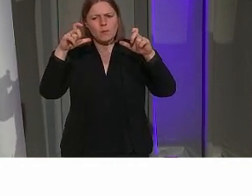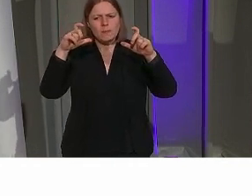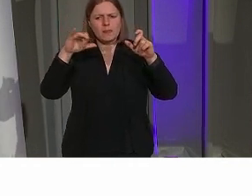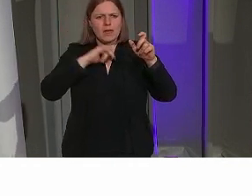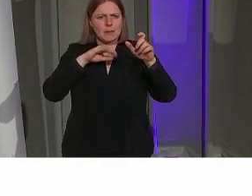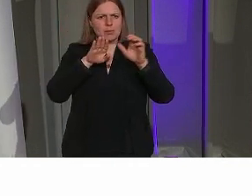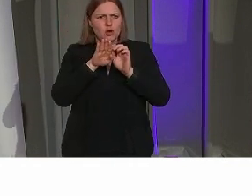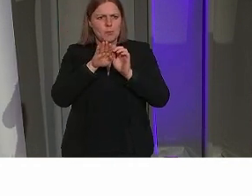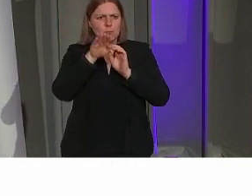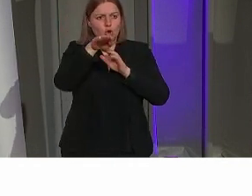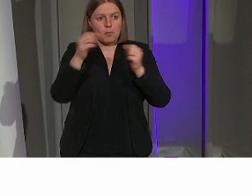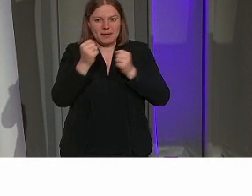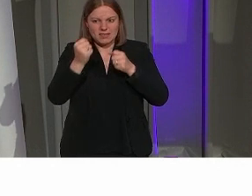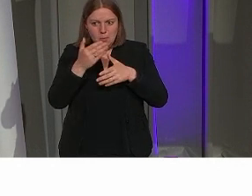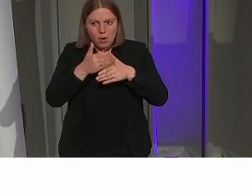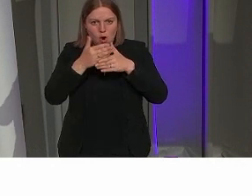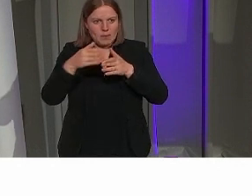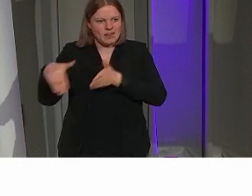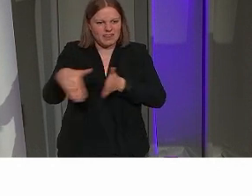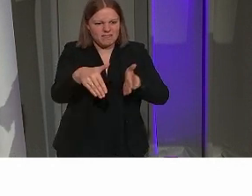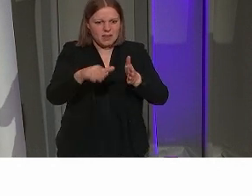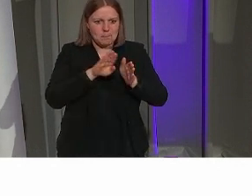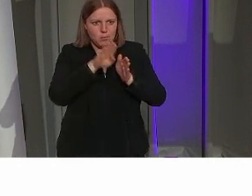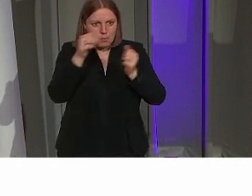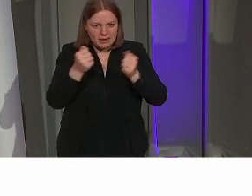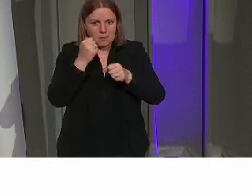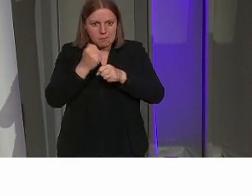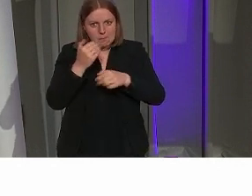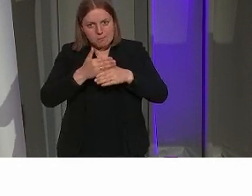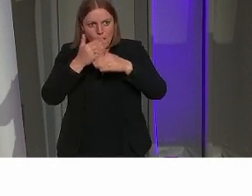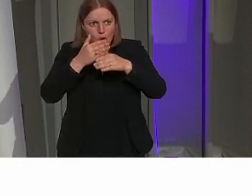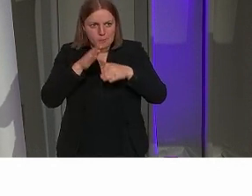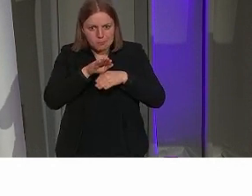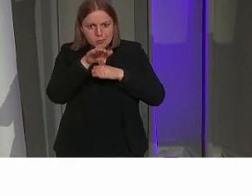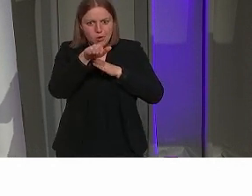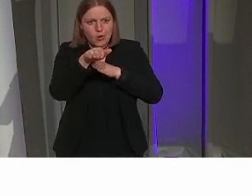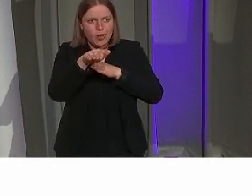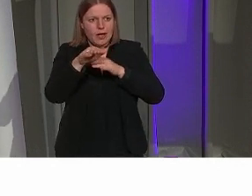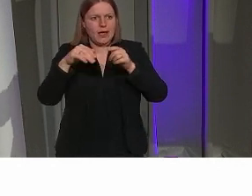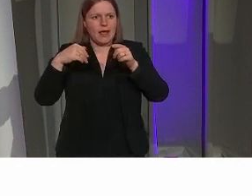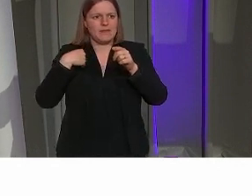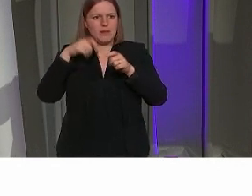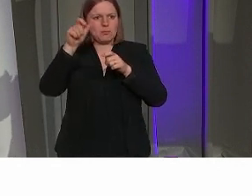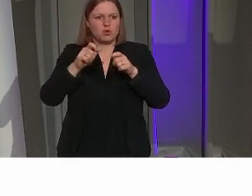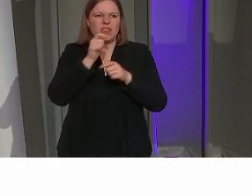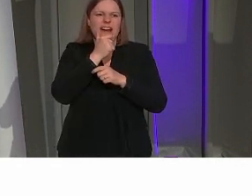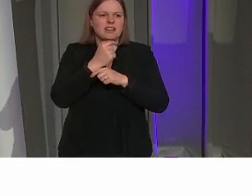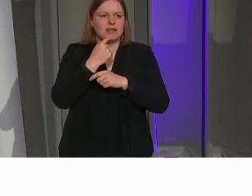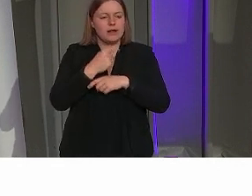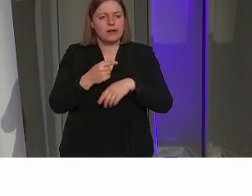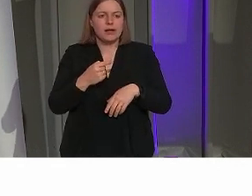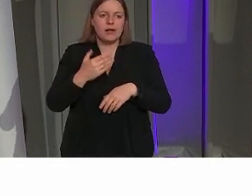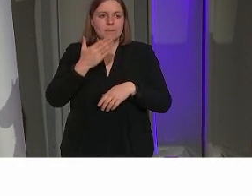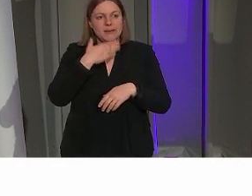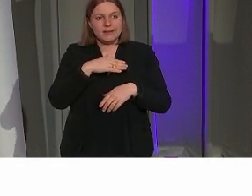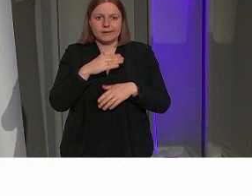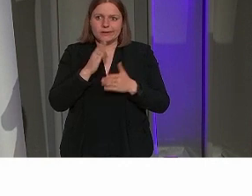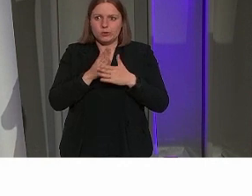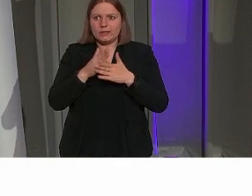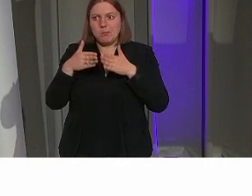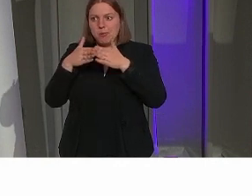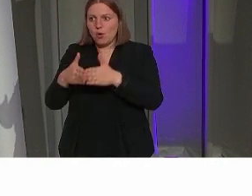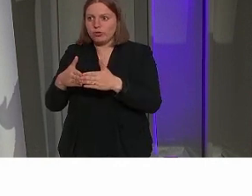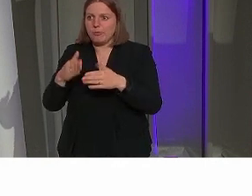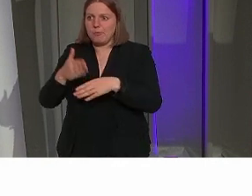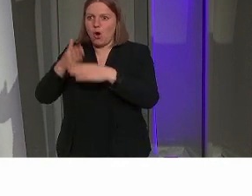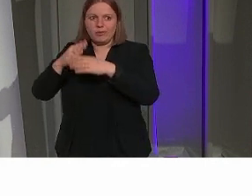see a picture of a bridge that is built across a river, and it says maybe we should